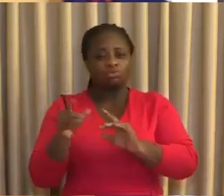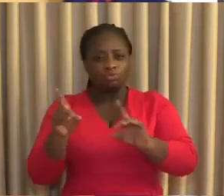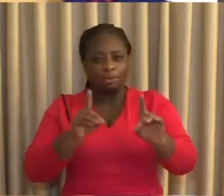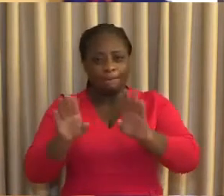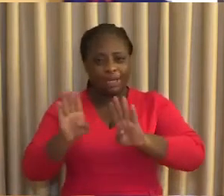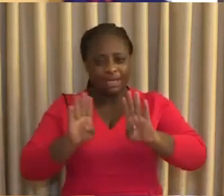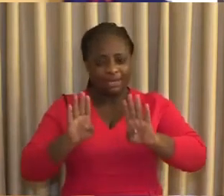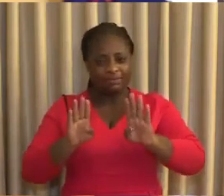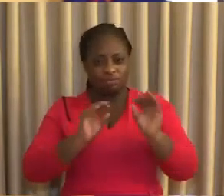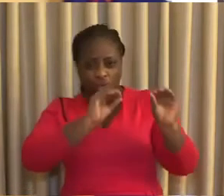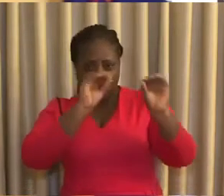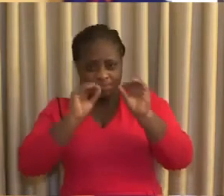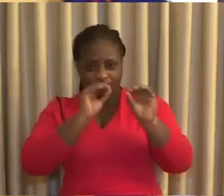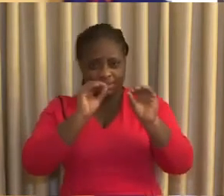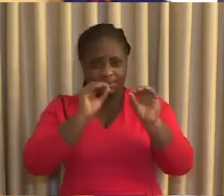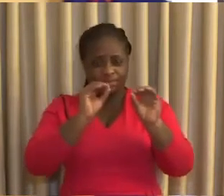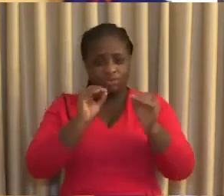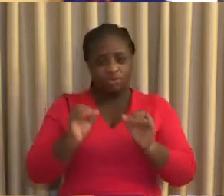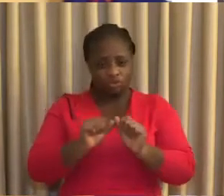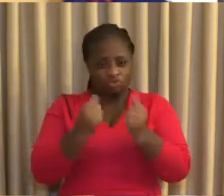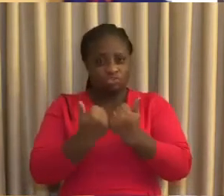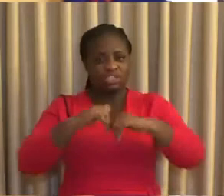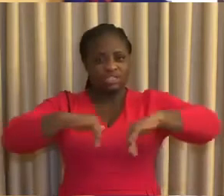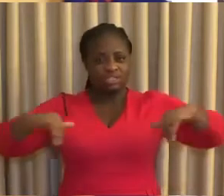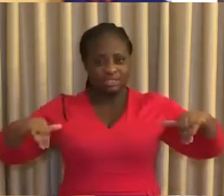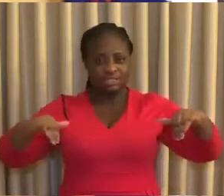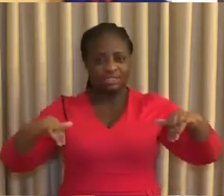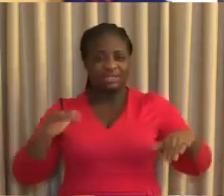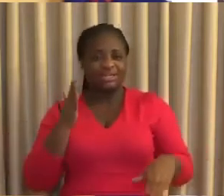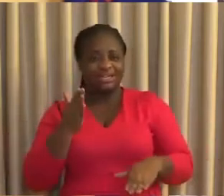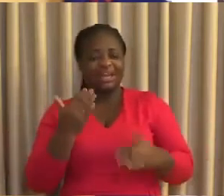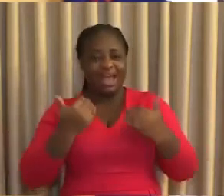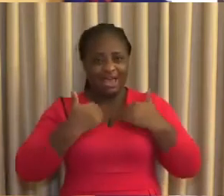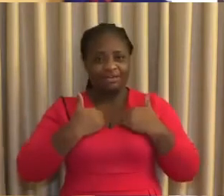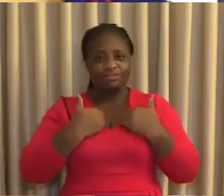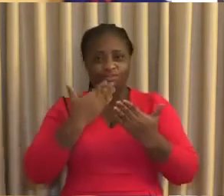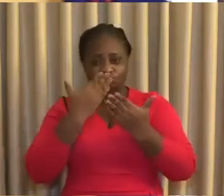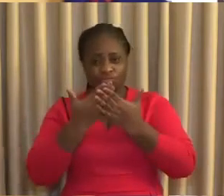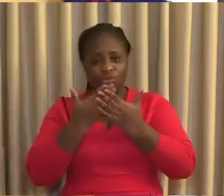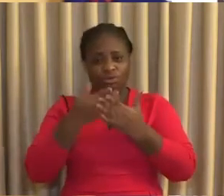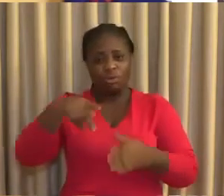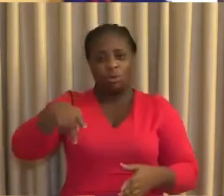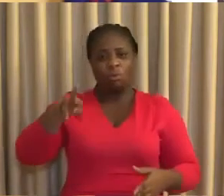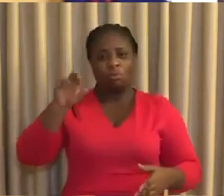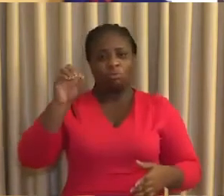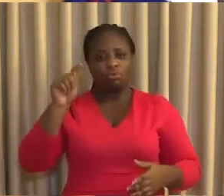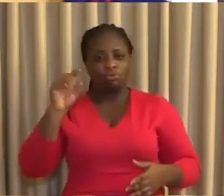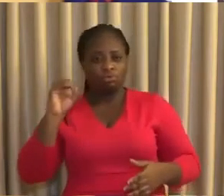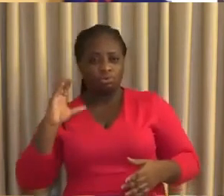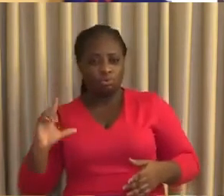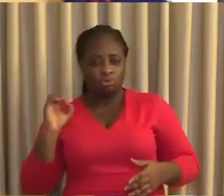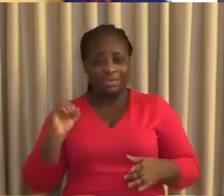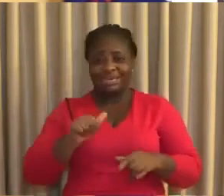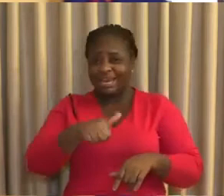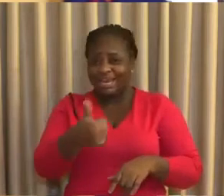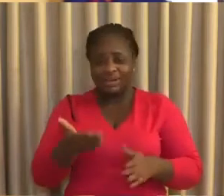of social distancing and enhanced hygiene protocols. In any event, only persons